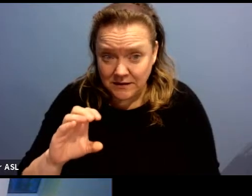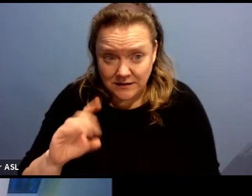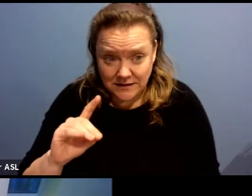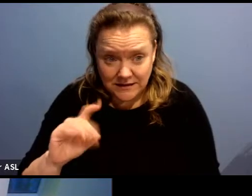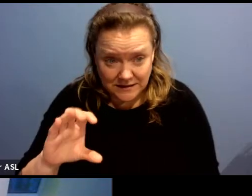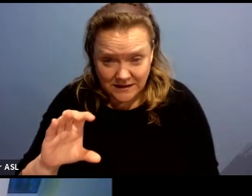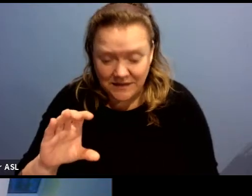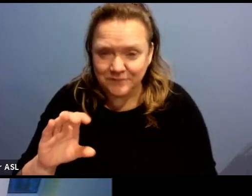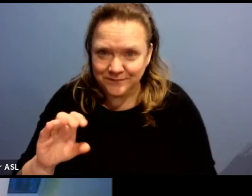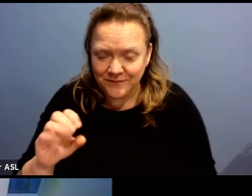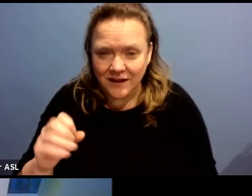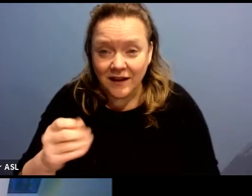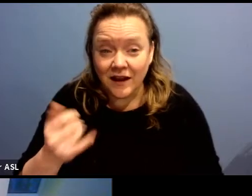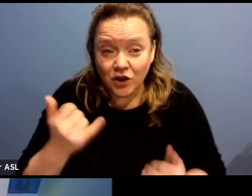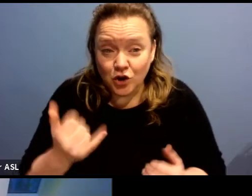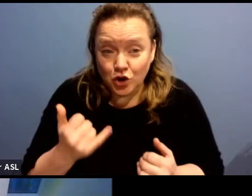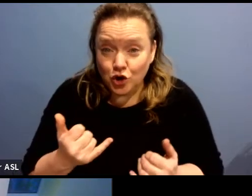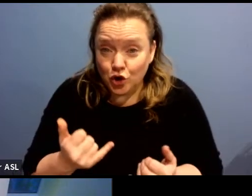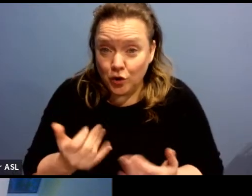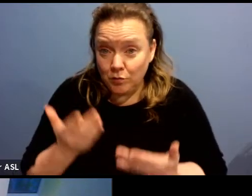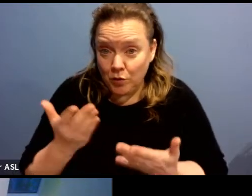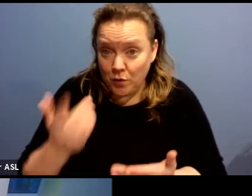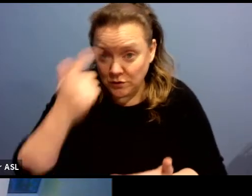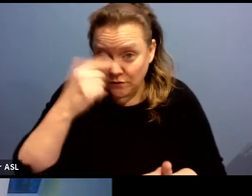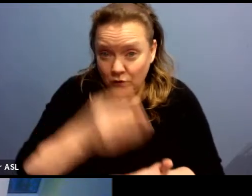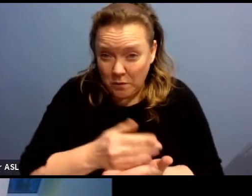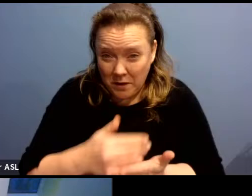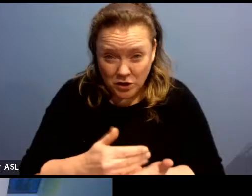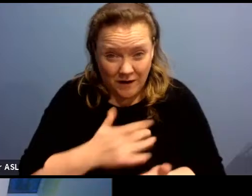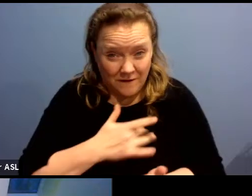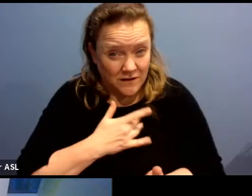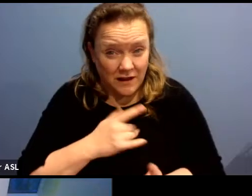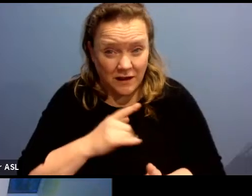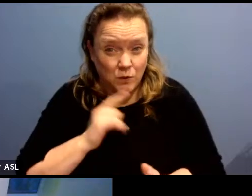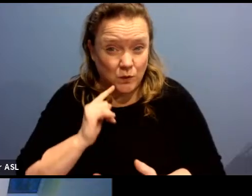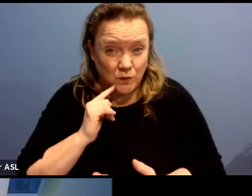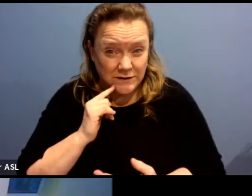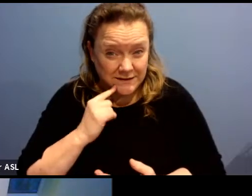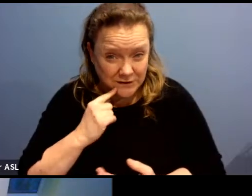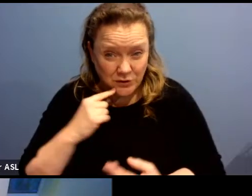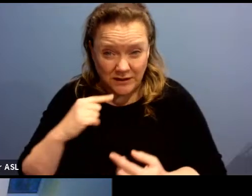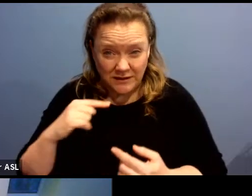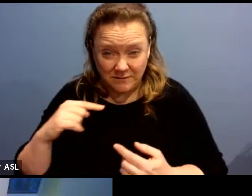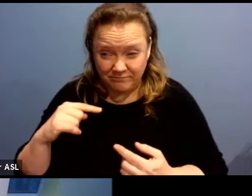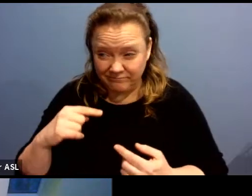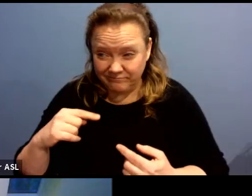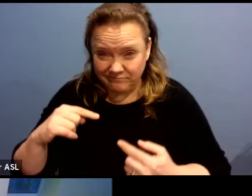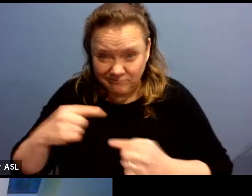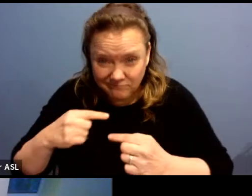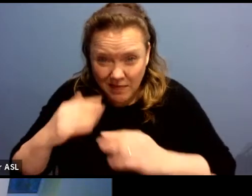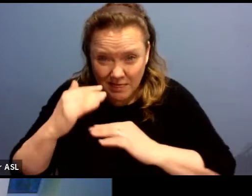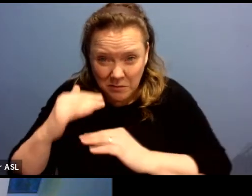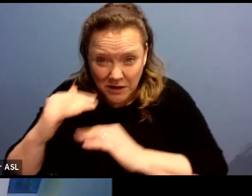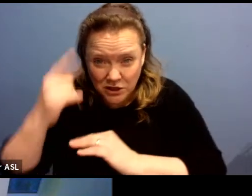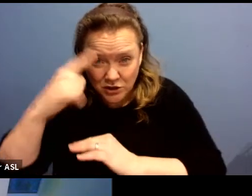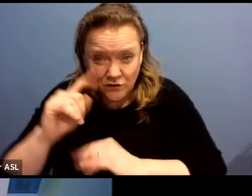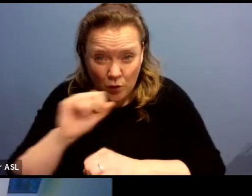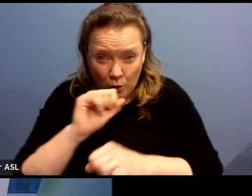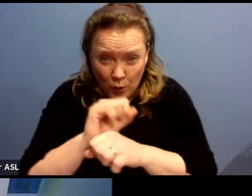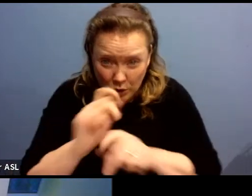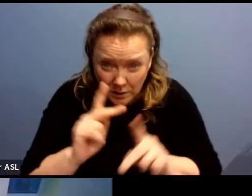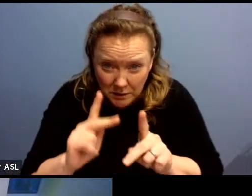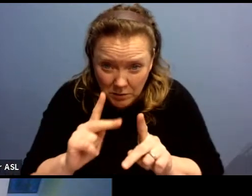The current budget proposal would provide severe hardships for our BIPOC communities, the working class, the elderly, and the